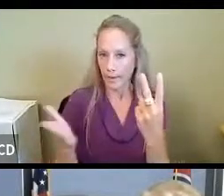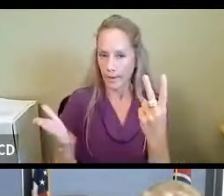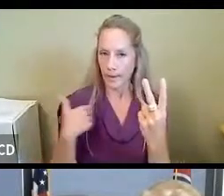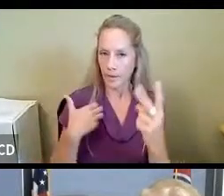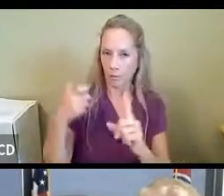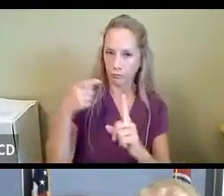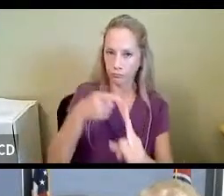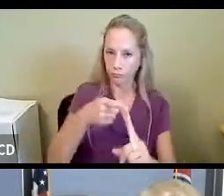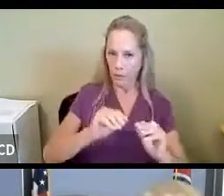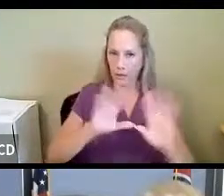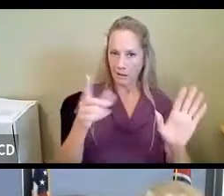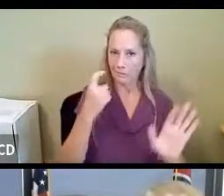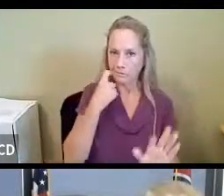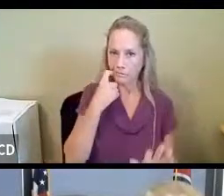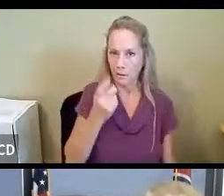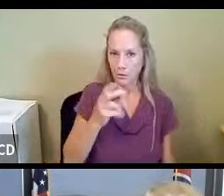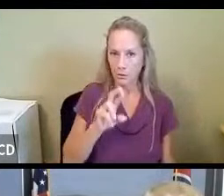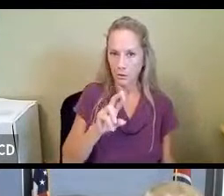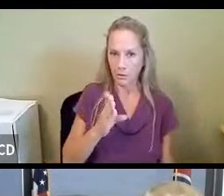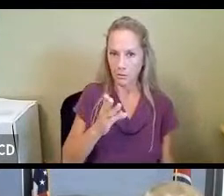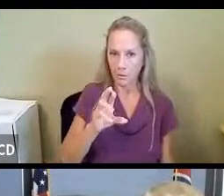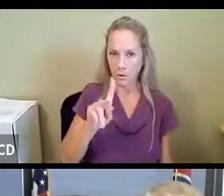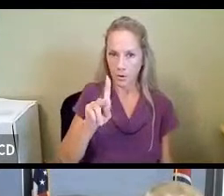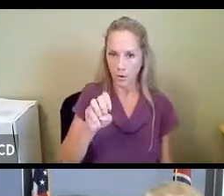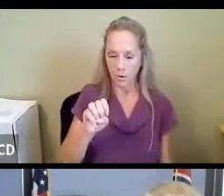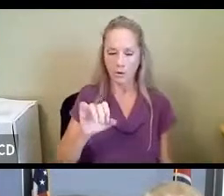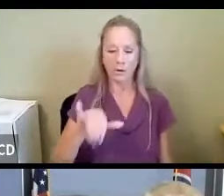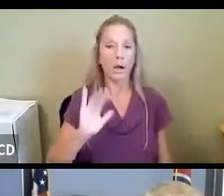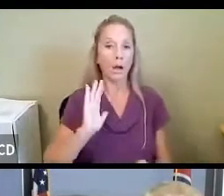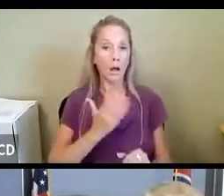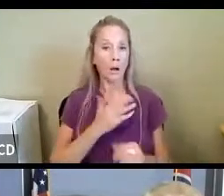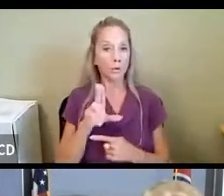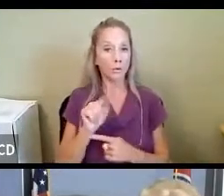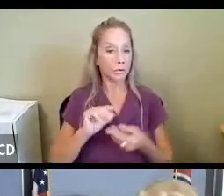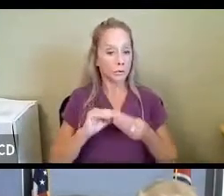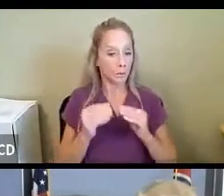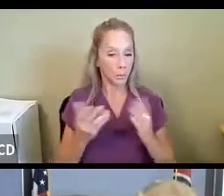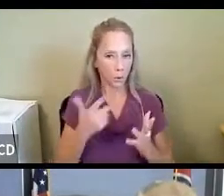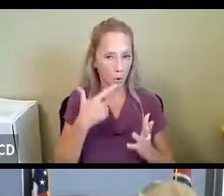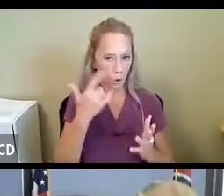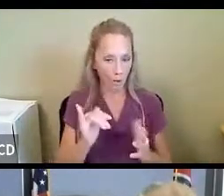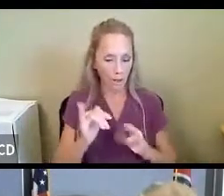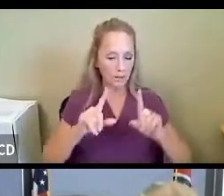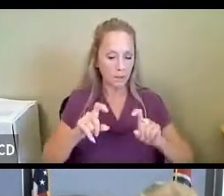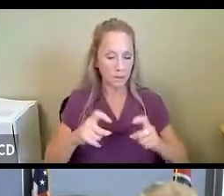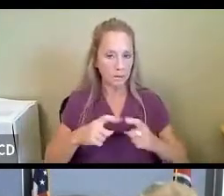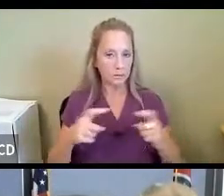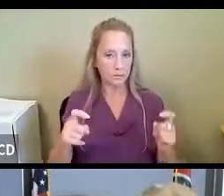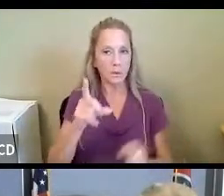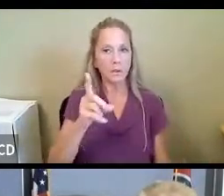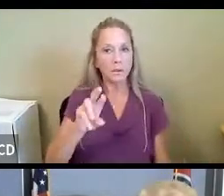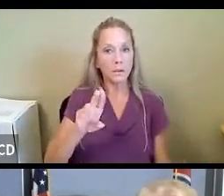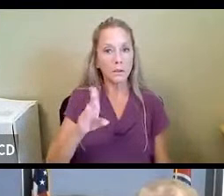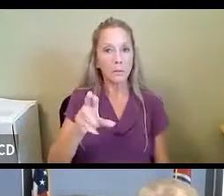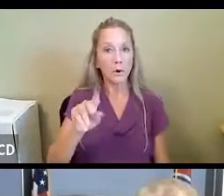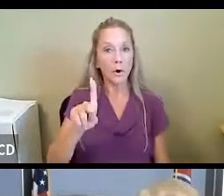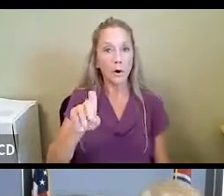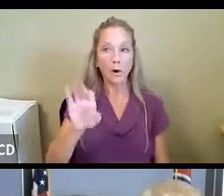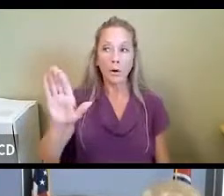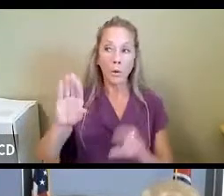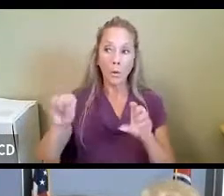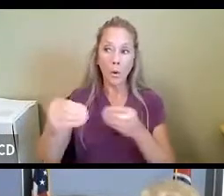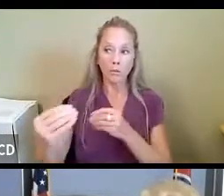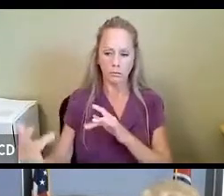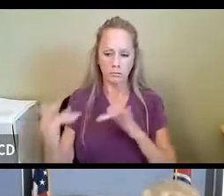about Dr. Burks' visit, and then I want to talk about our numbers and our testing. So Dr. Burks' office reached out to us on Friday. She